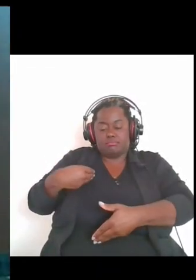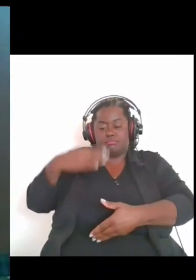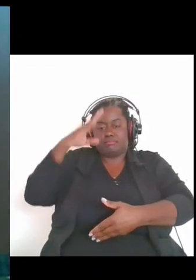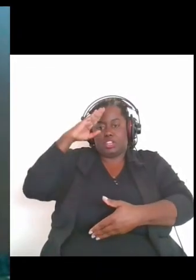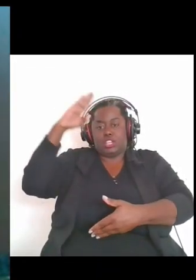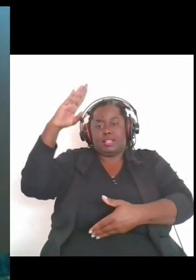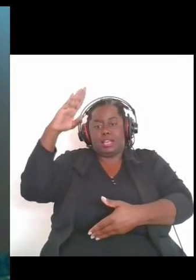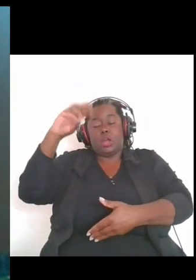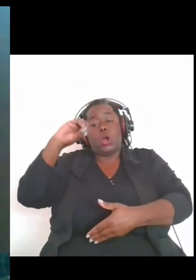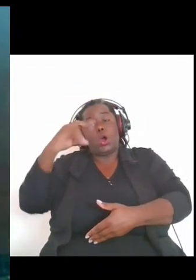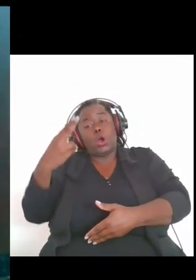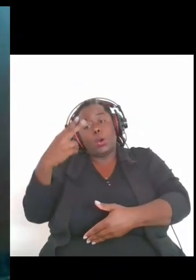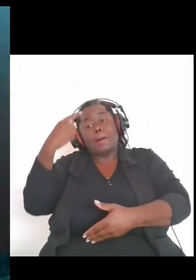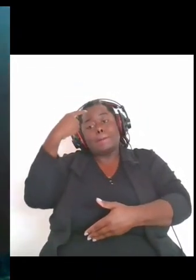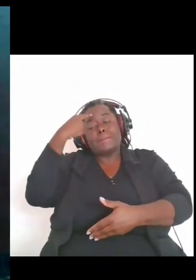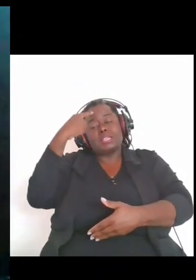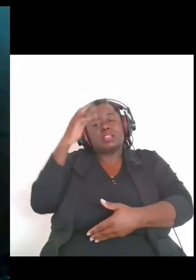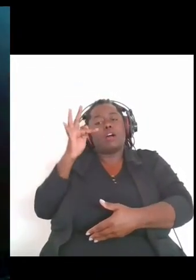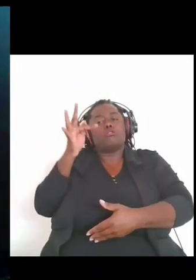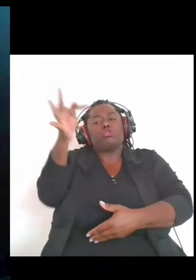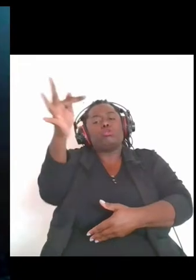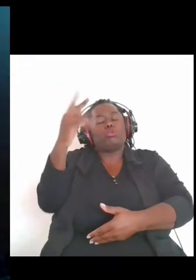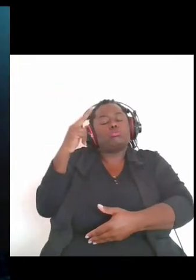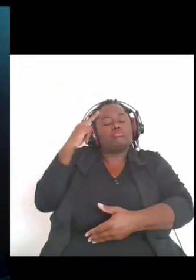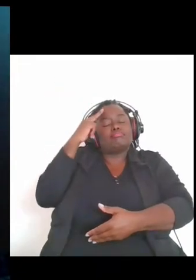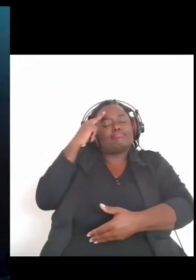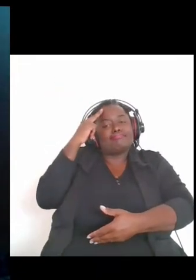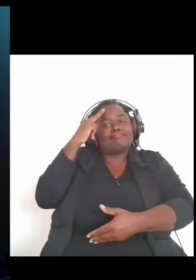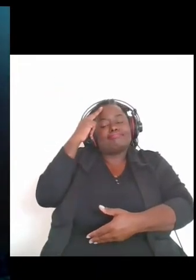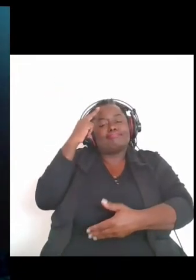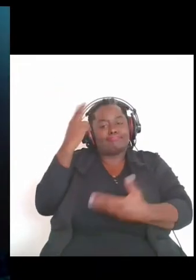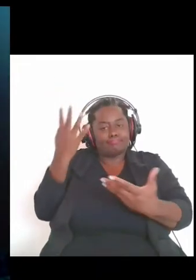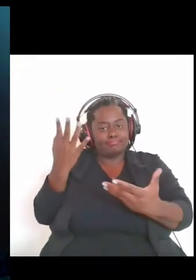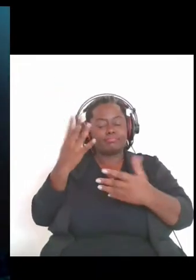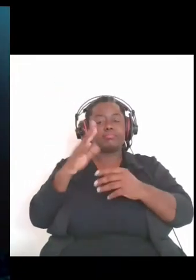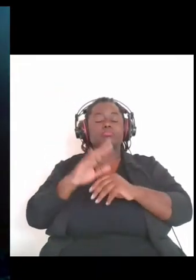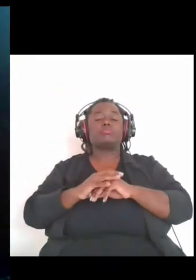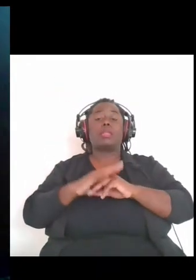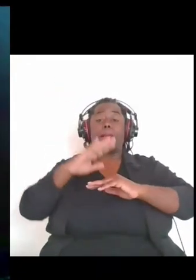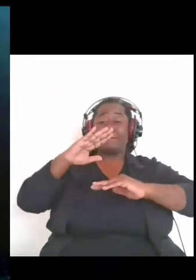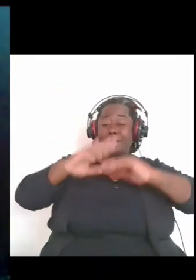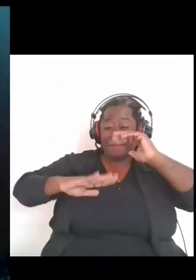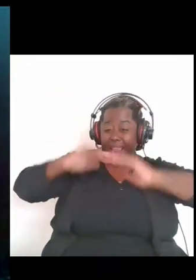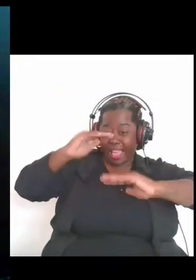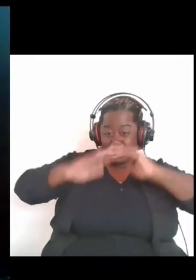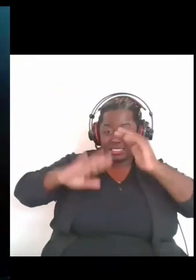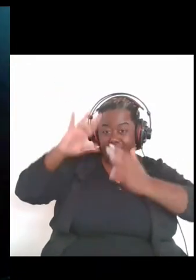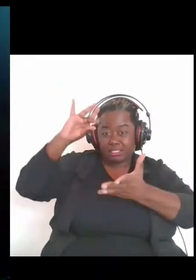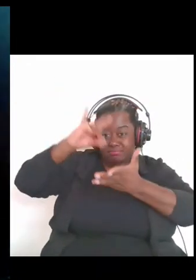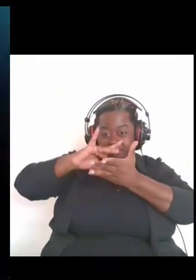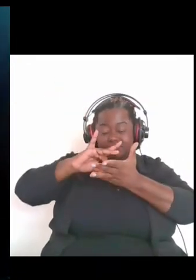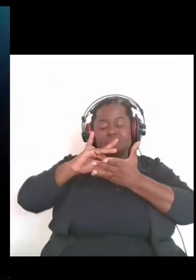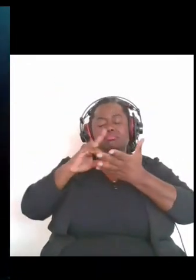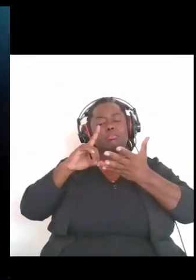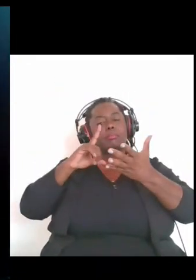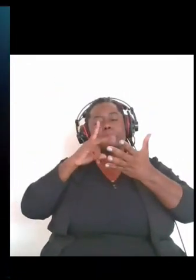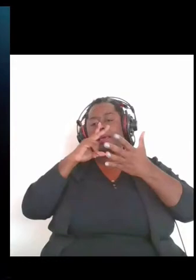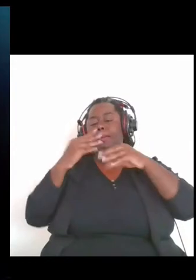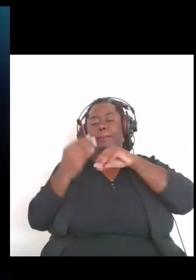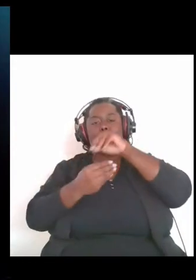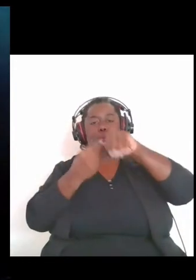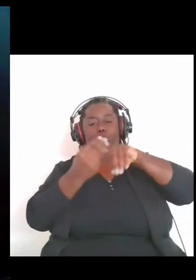moment we're living or when people think about the future as an ectopic future but I think that in practice